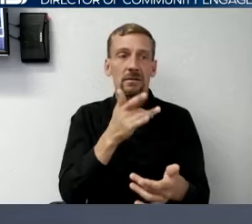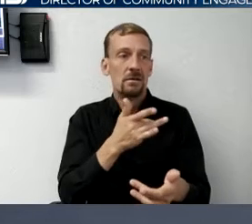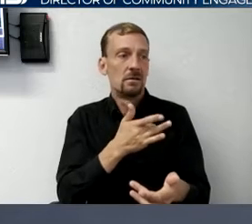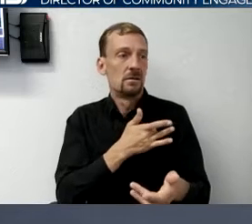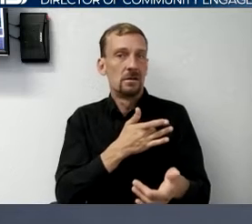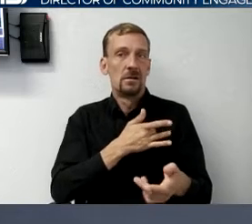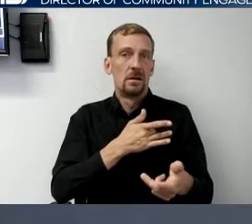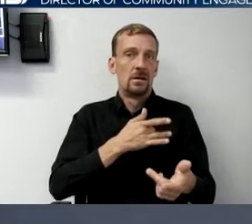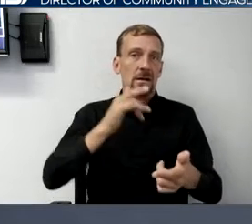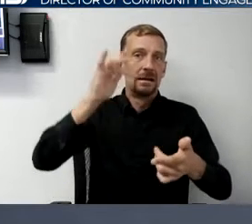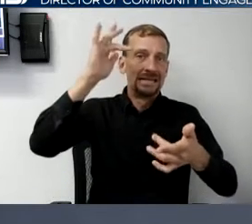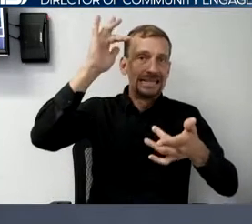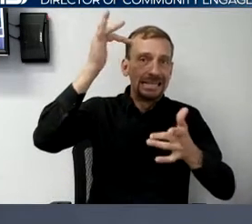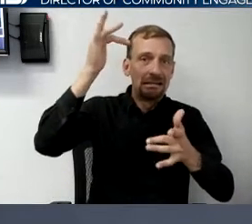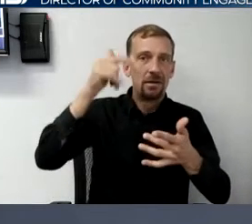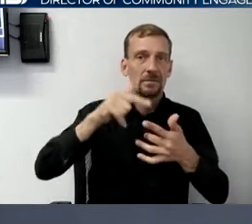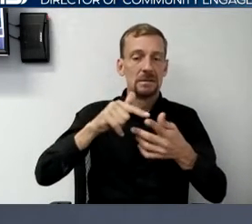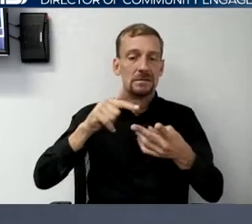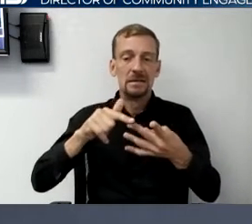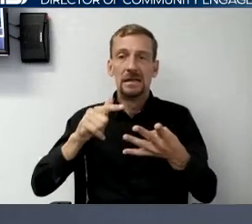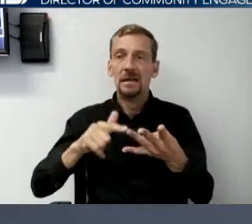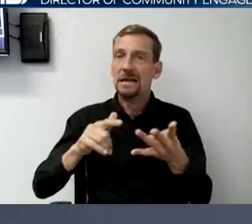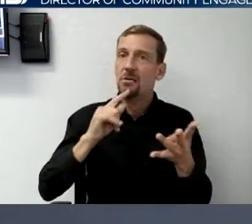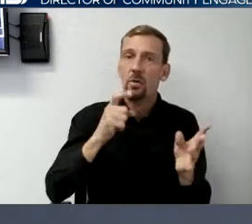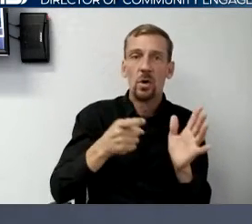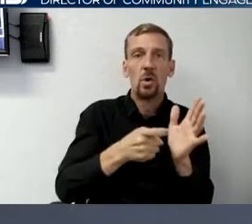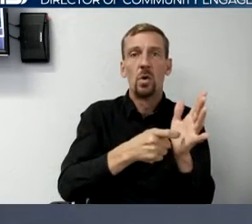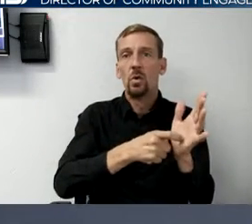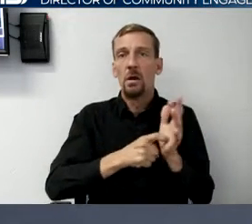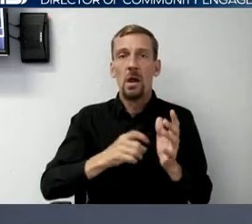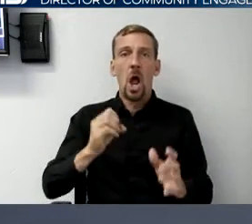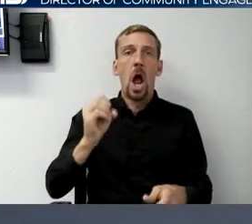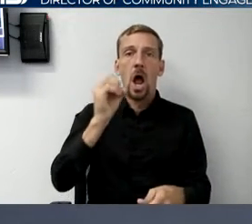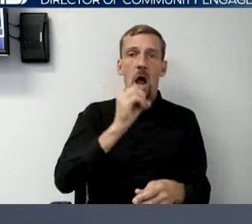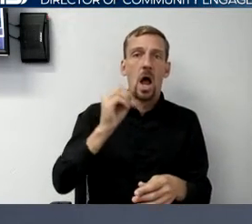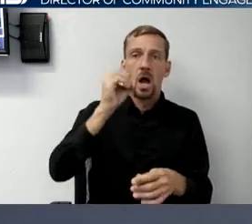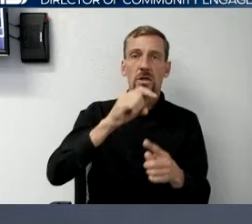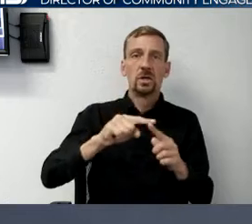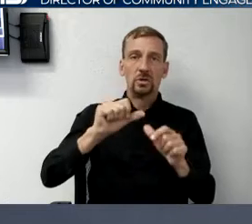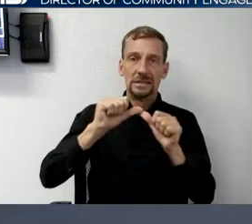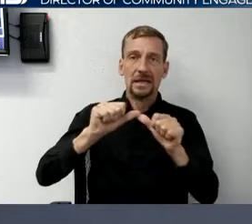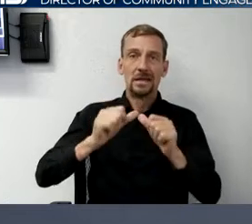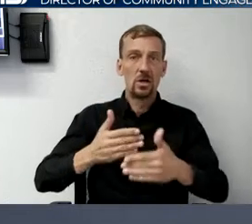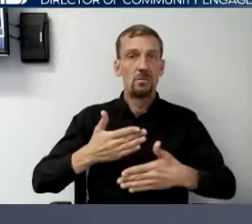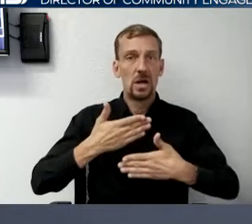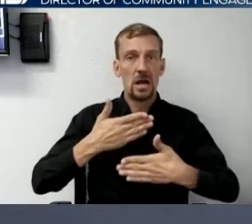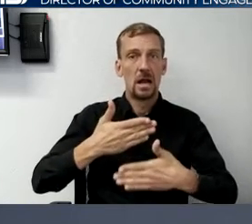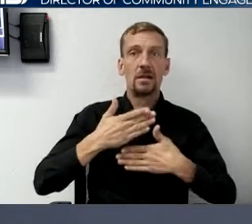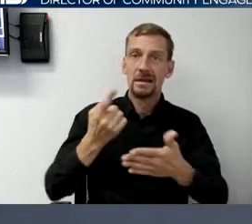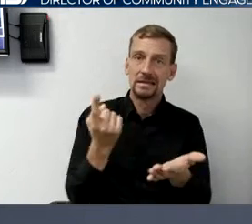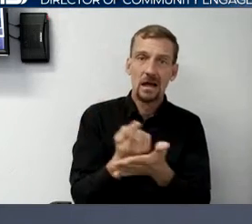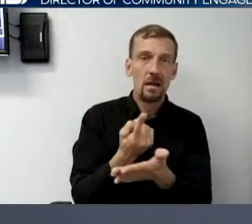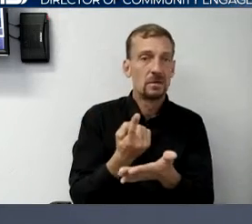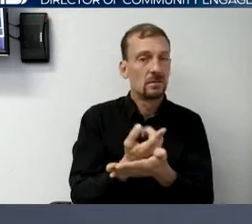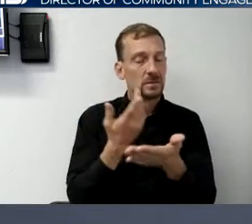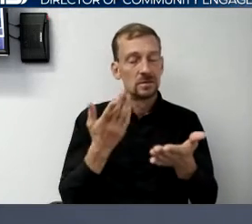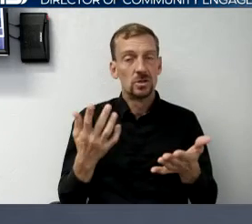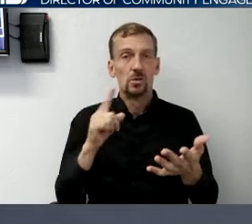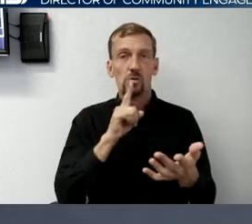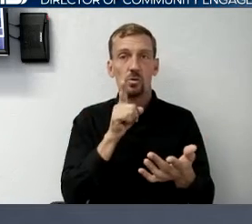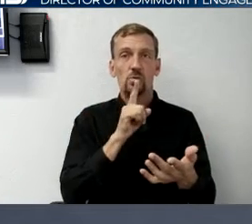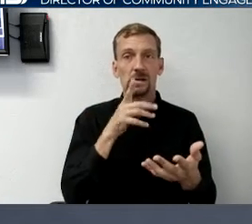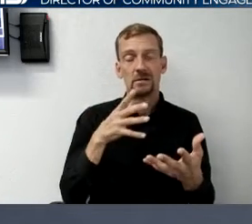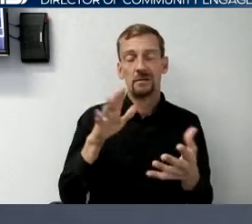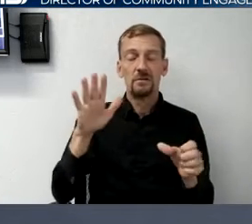cardiac ailments, continuing to require oxygen to help them breathe. So